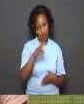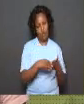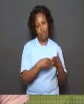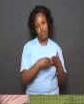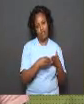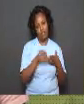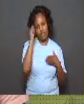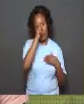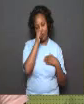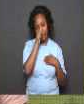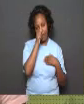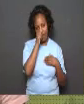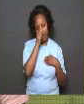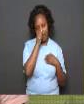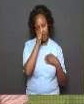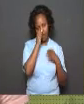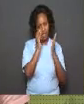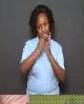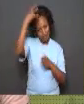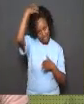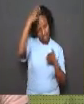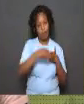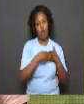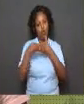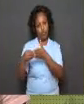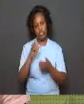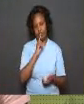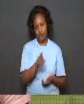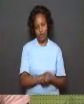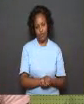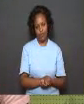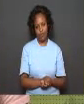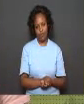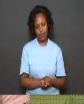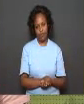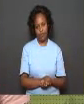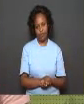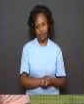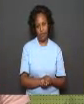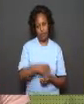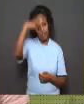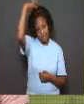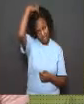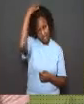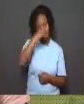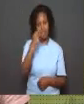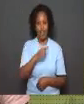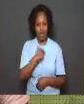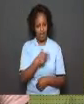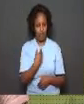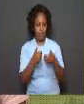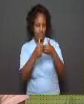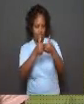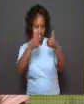principles of the Ethiopian Constitution: the separation of the state and